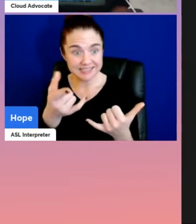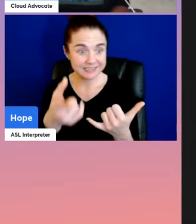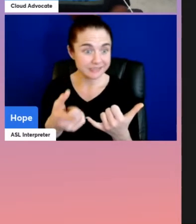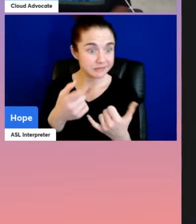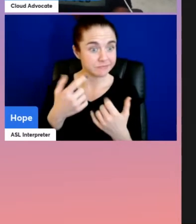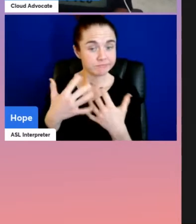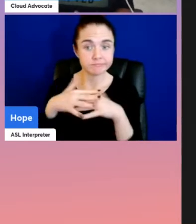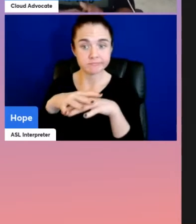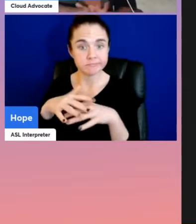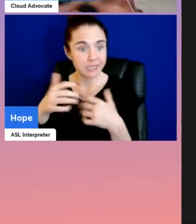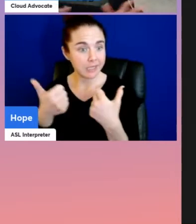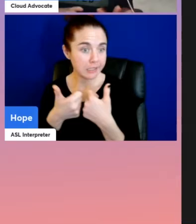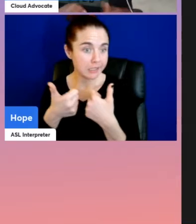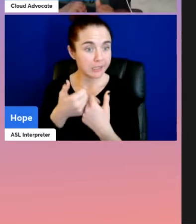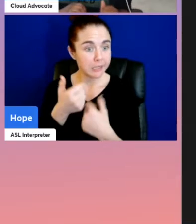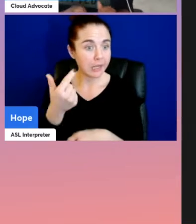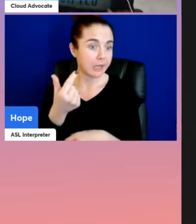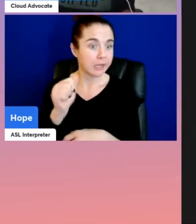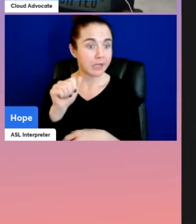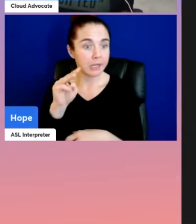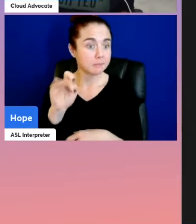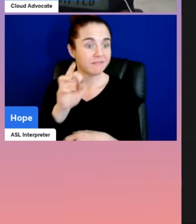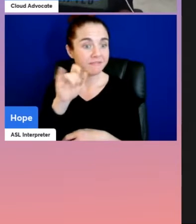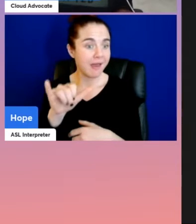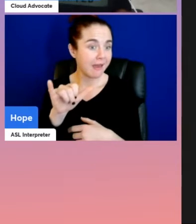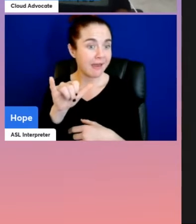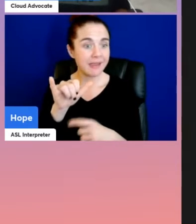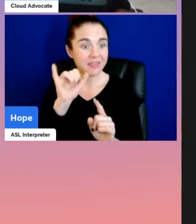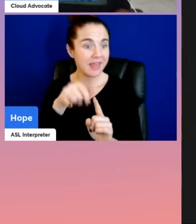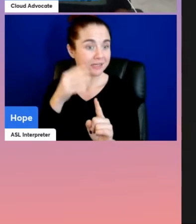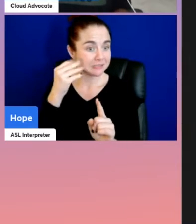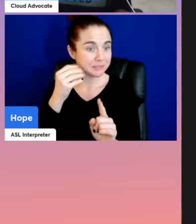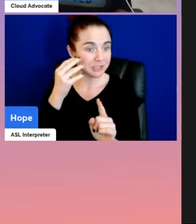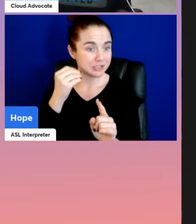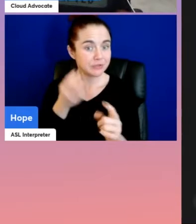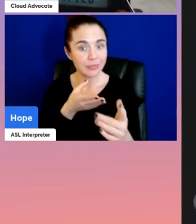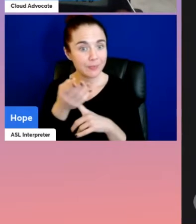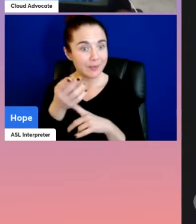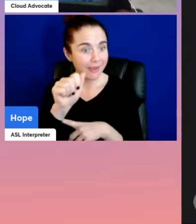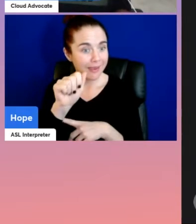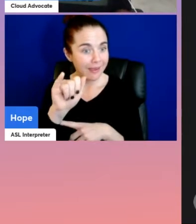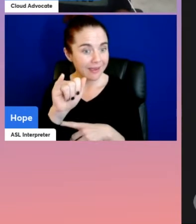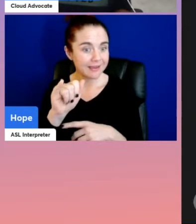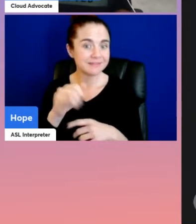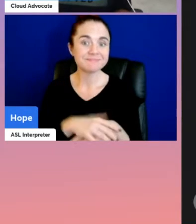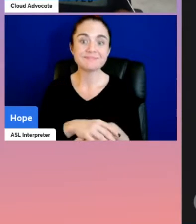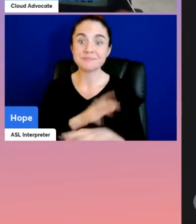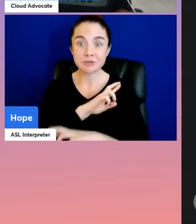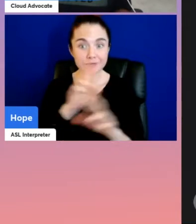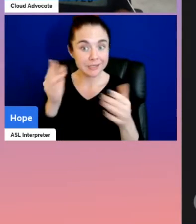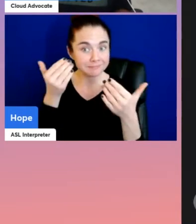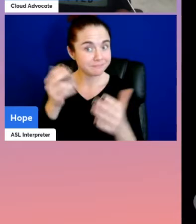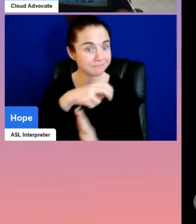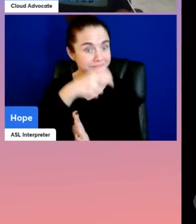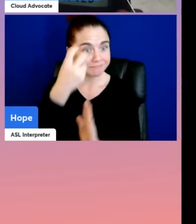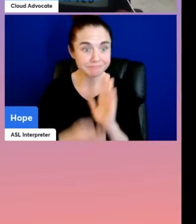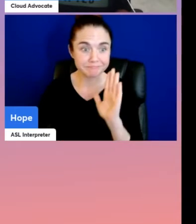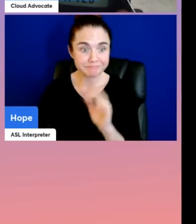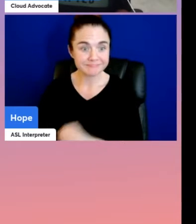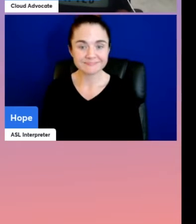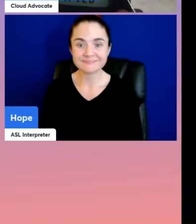using AI. So this talk is for everybody. So let's go ahead and jump right into it.